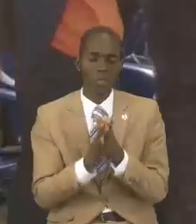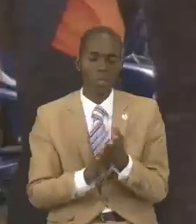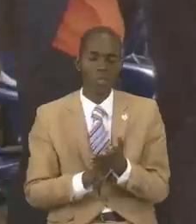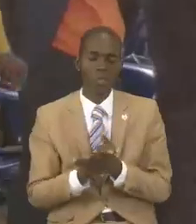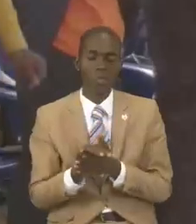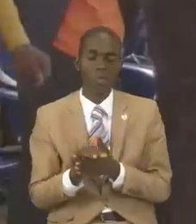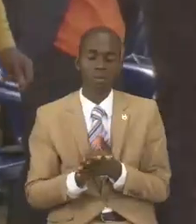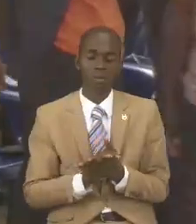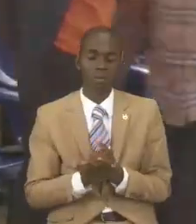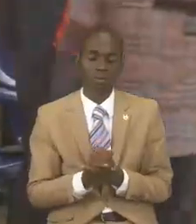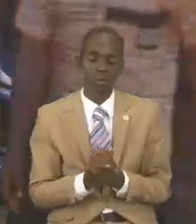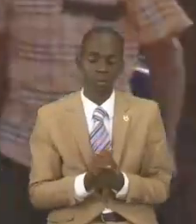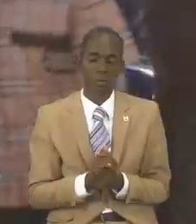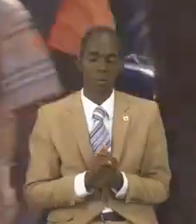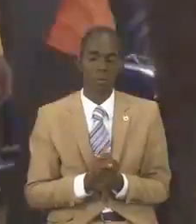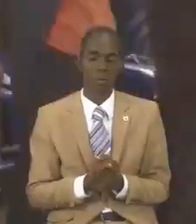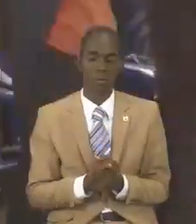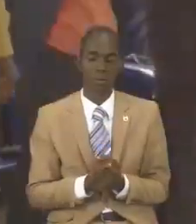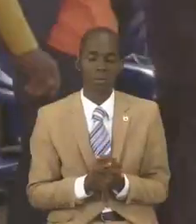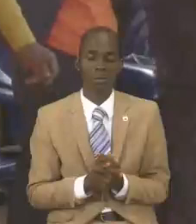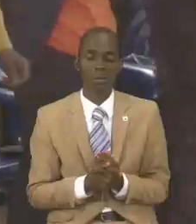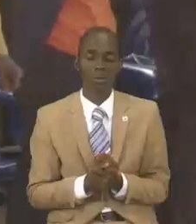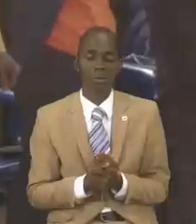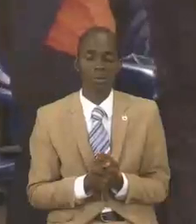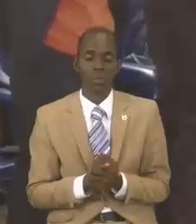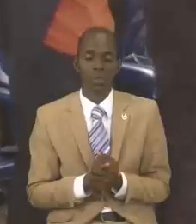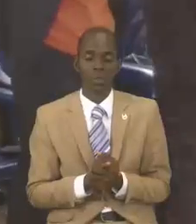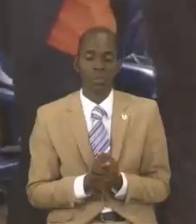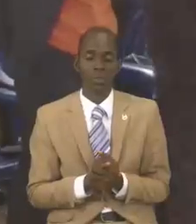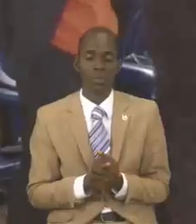It's time